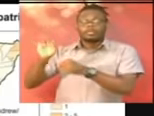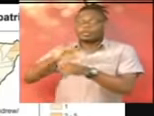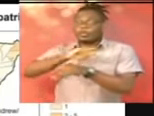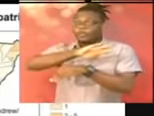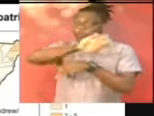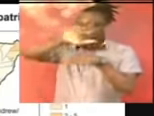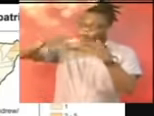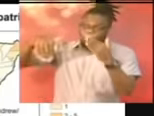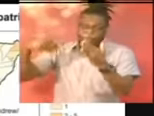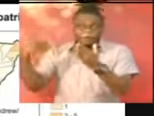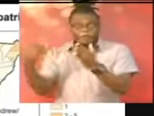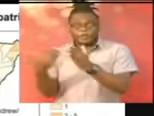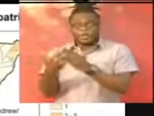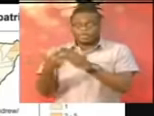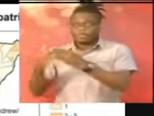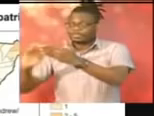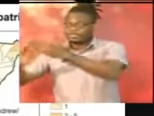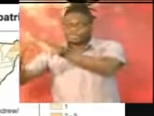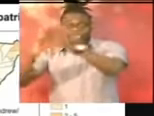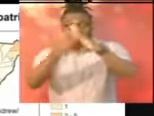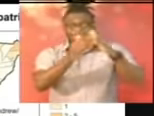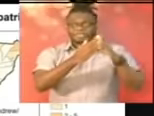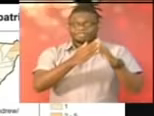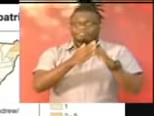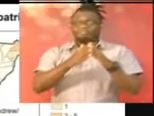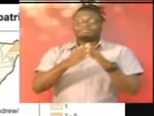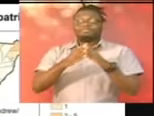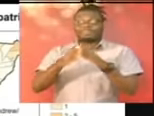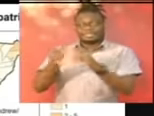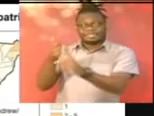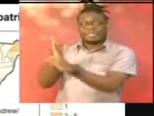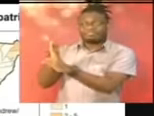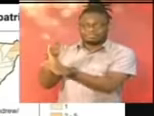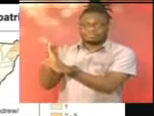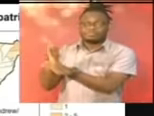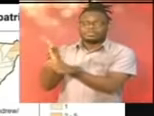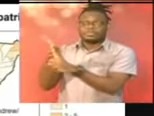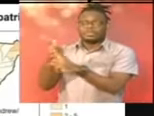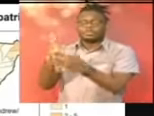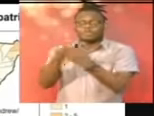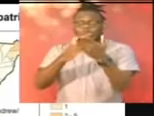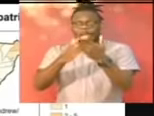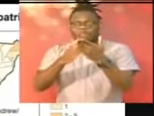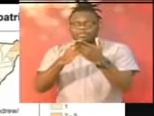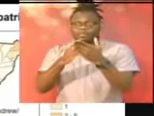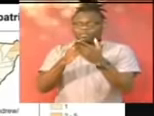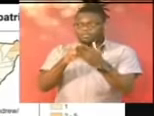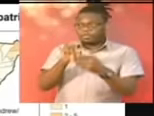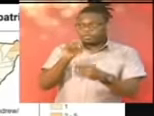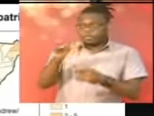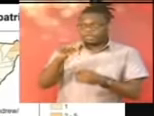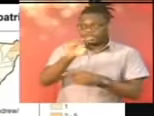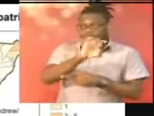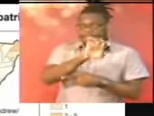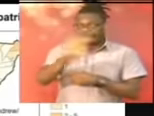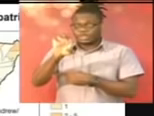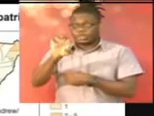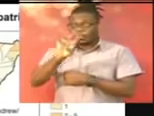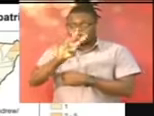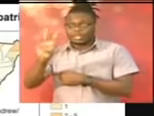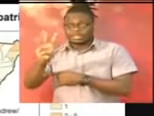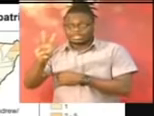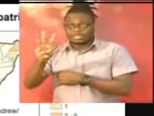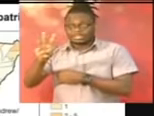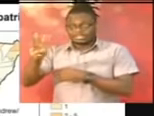that point in time, with several communities in the East-West Corridor, as well as Sangre Grande, and some in Central, that is in